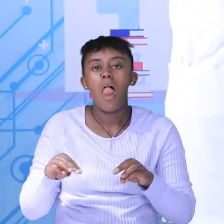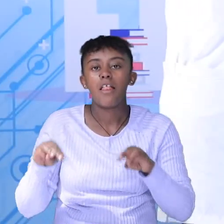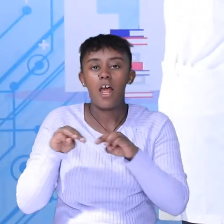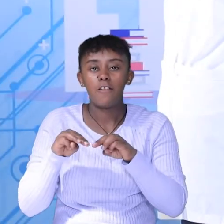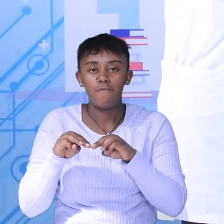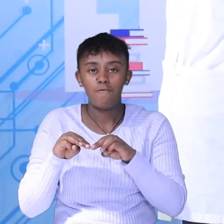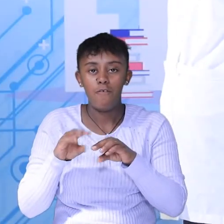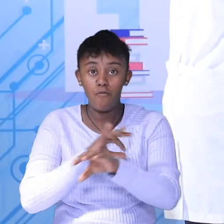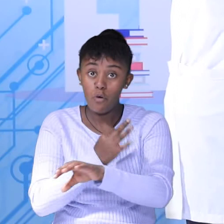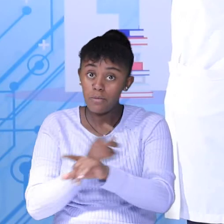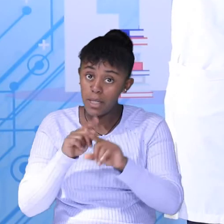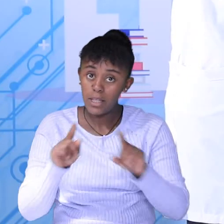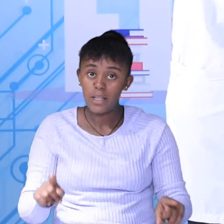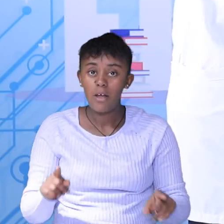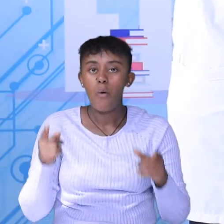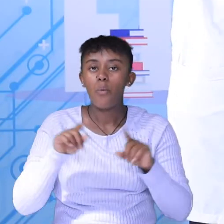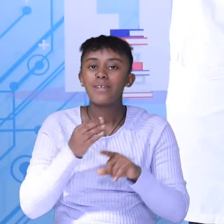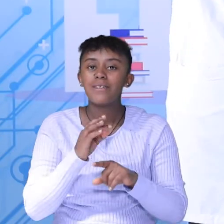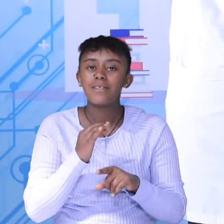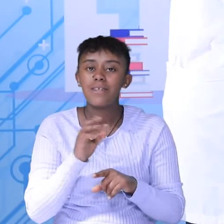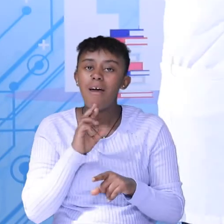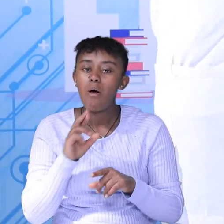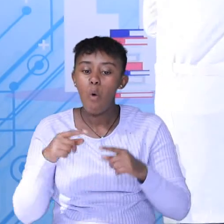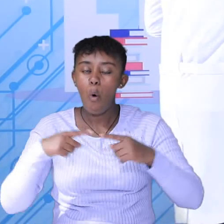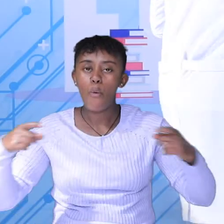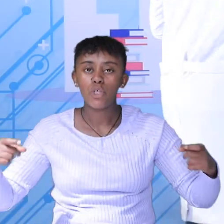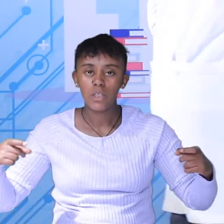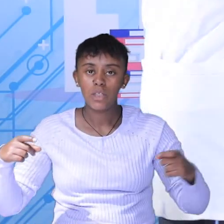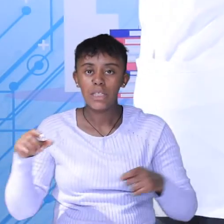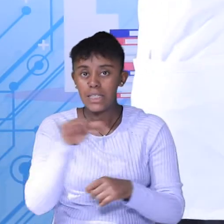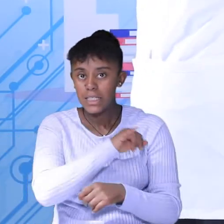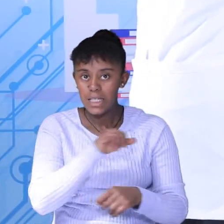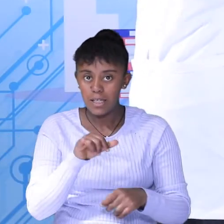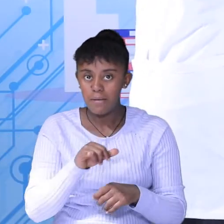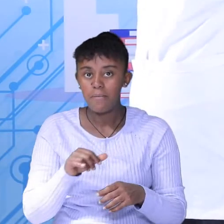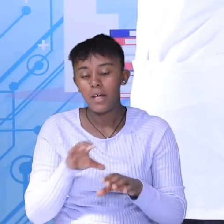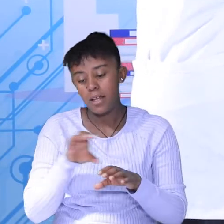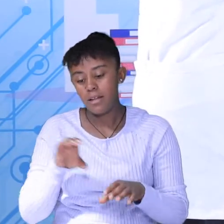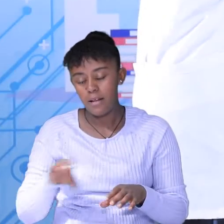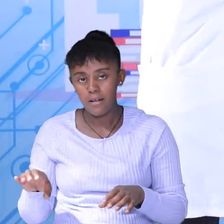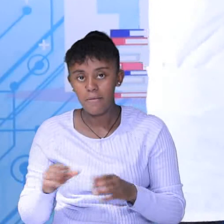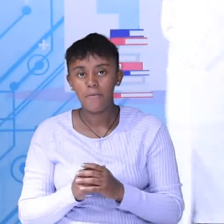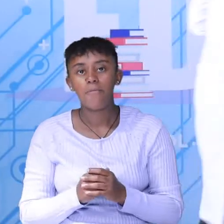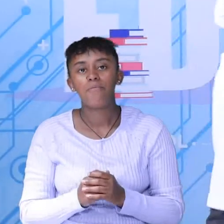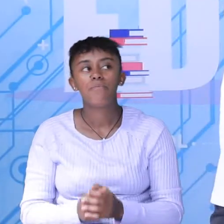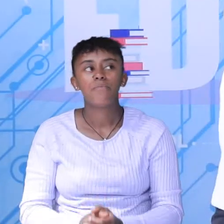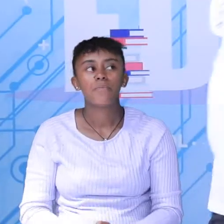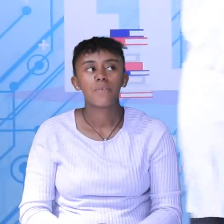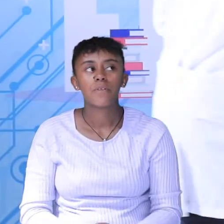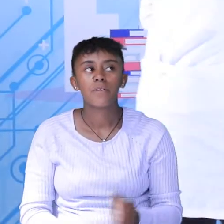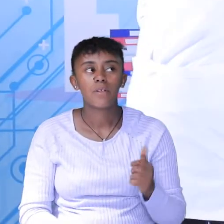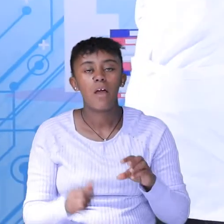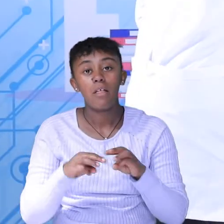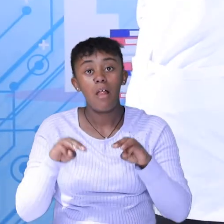force. But when they are opposites, the same current direction, like this, they have attractive